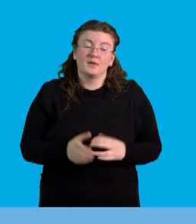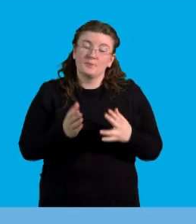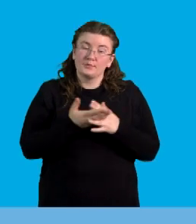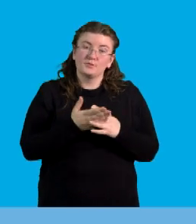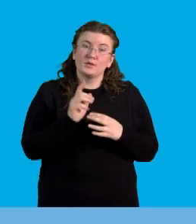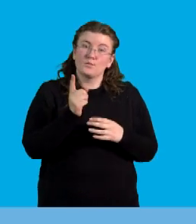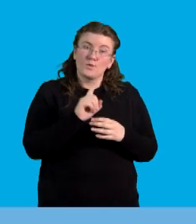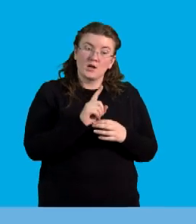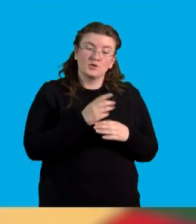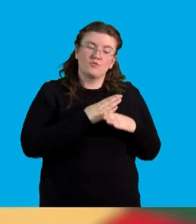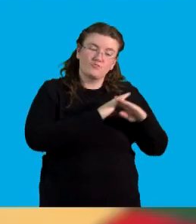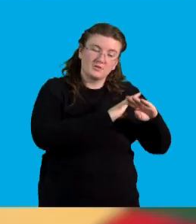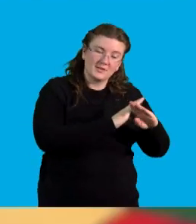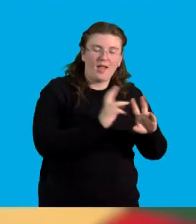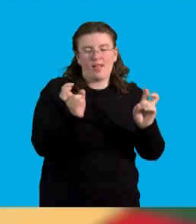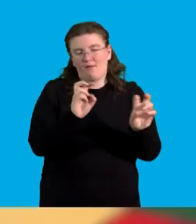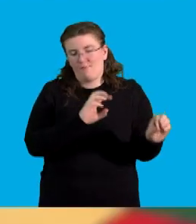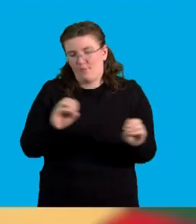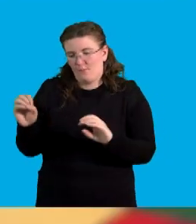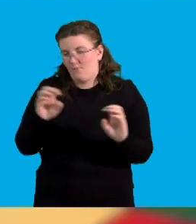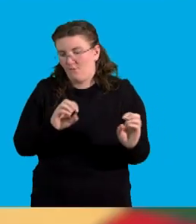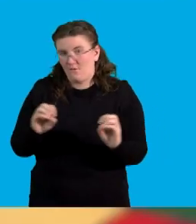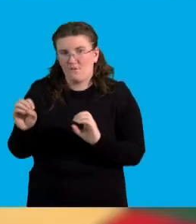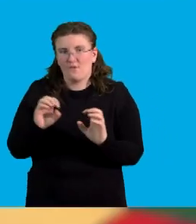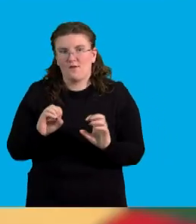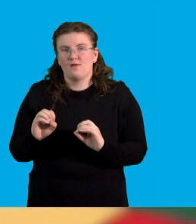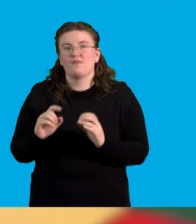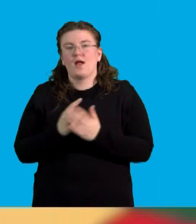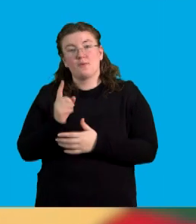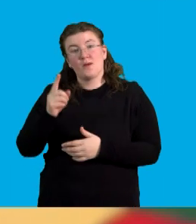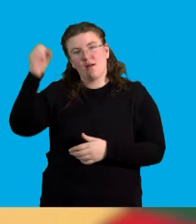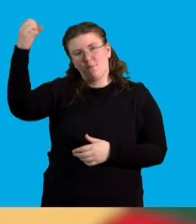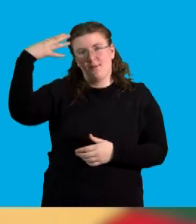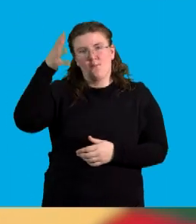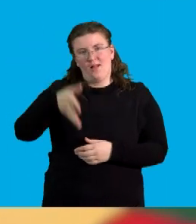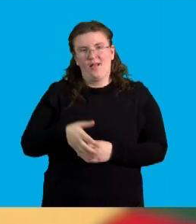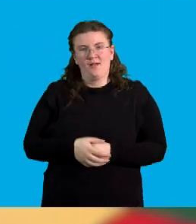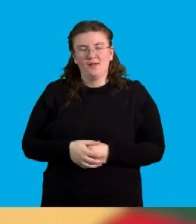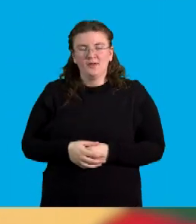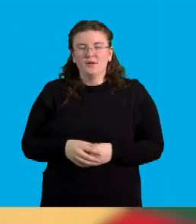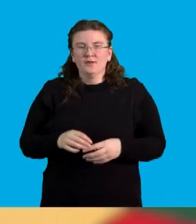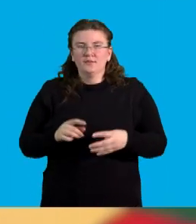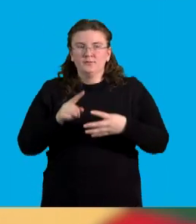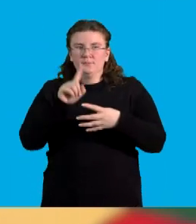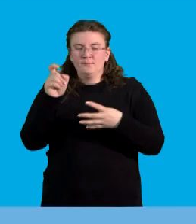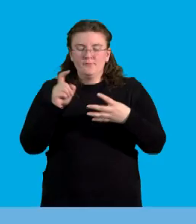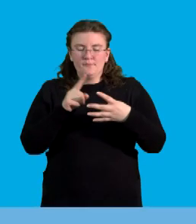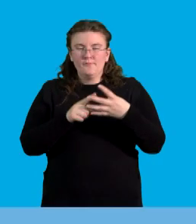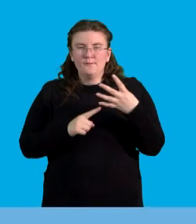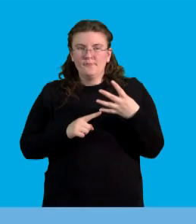resistor and also the electric current as it is flowing through. Now question 4 is asking